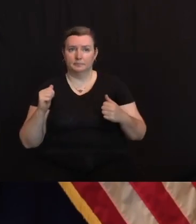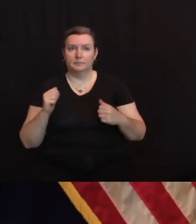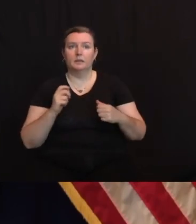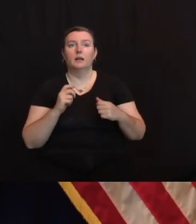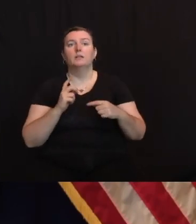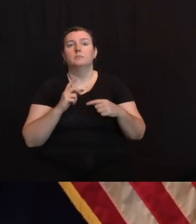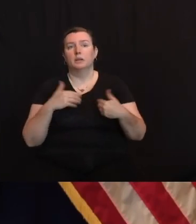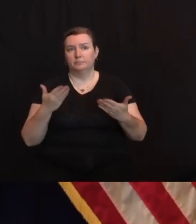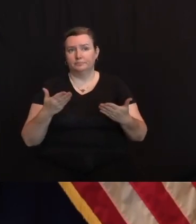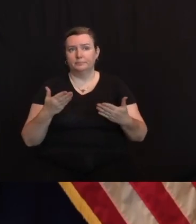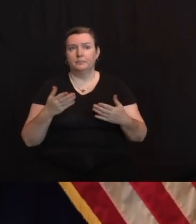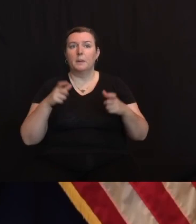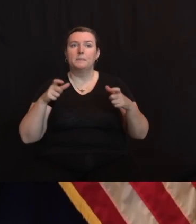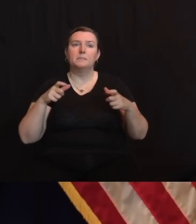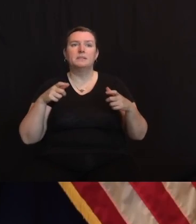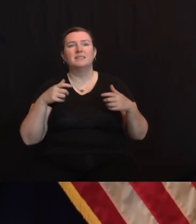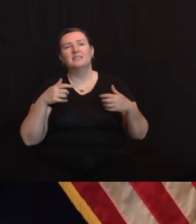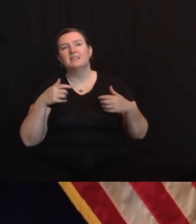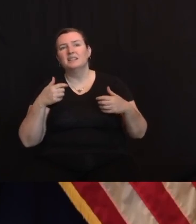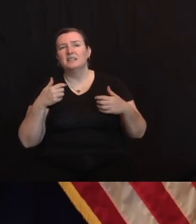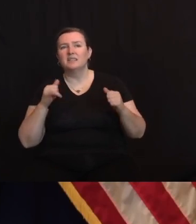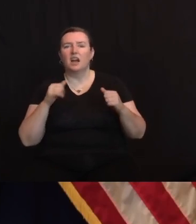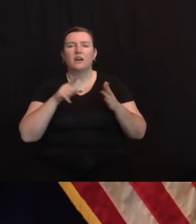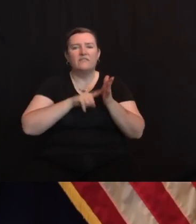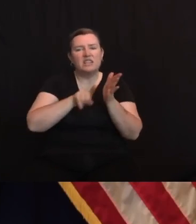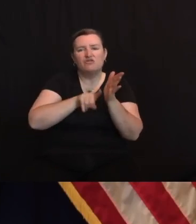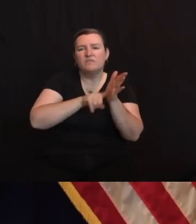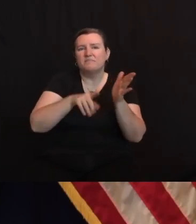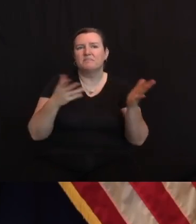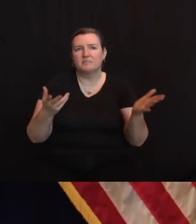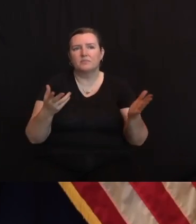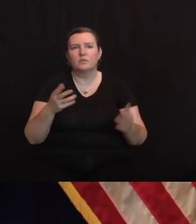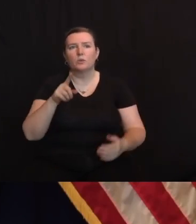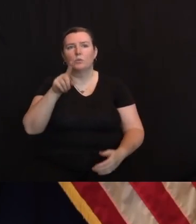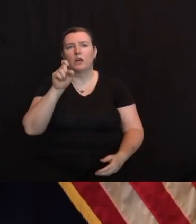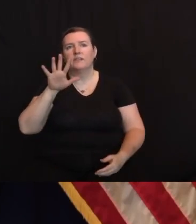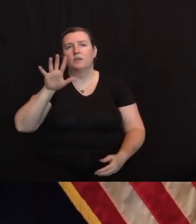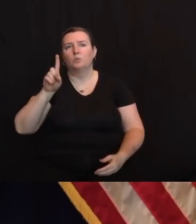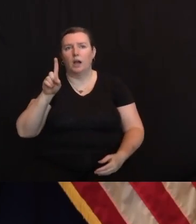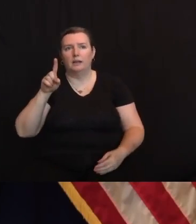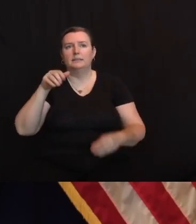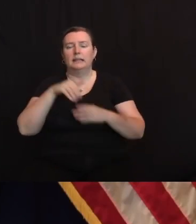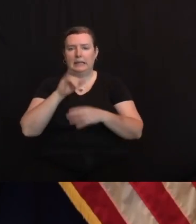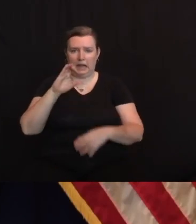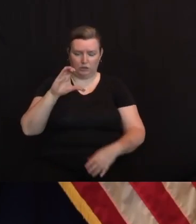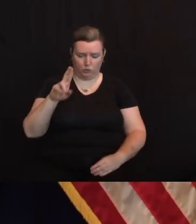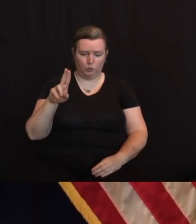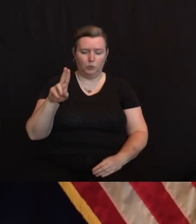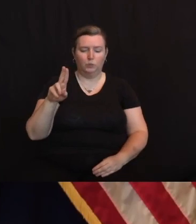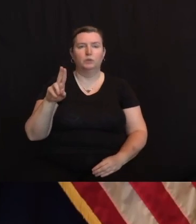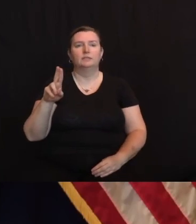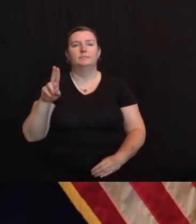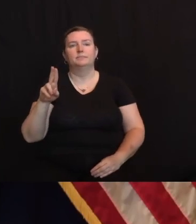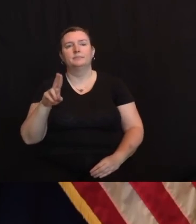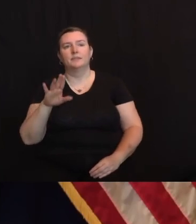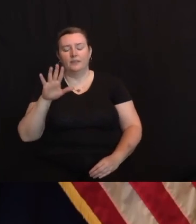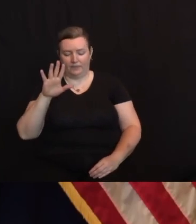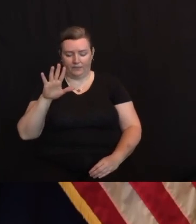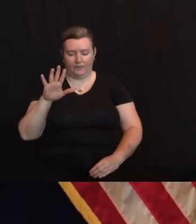persons under investigation. There are 151 people in critical care, with 51% of those